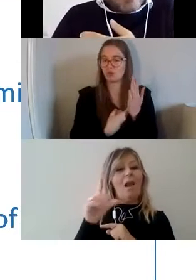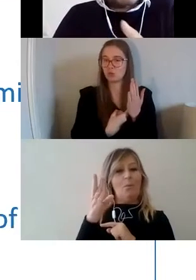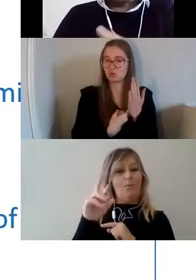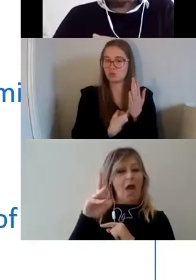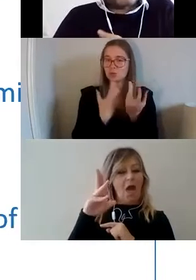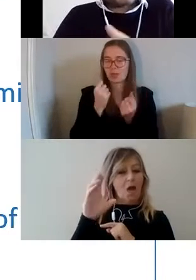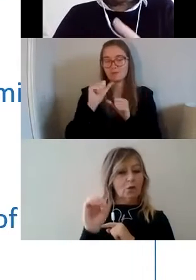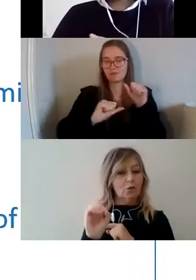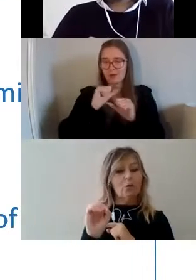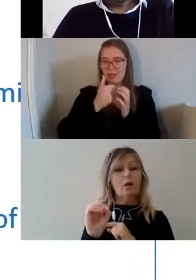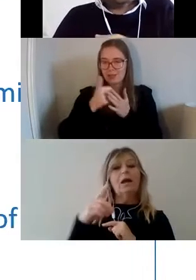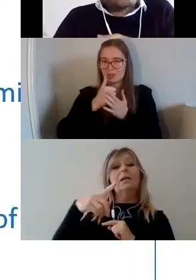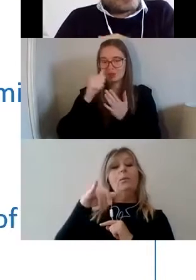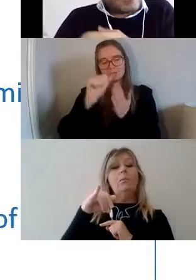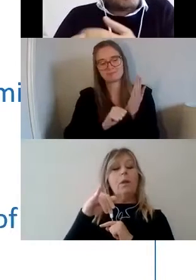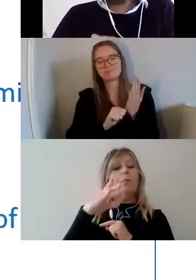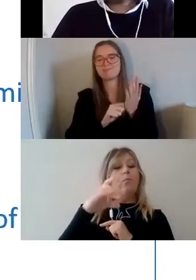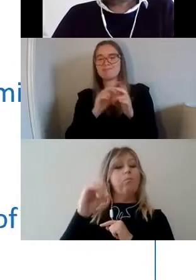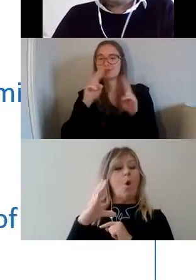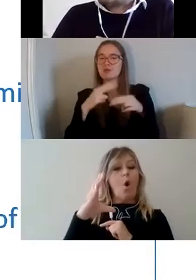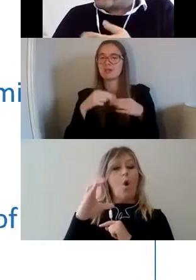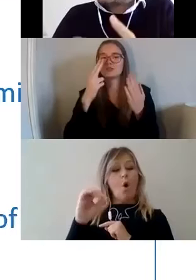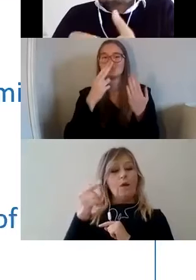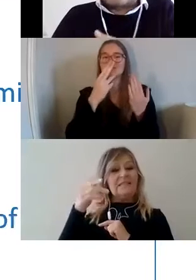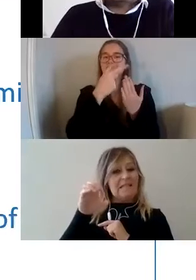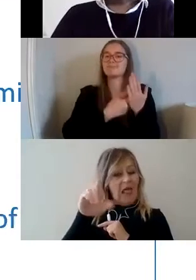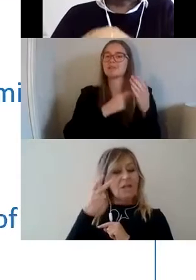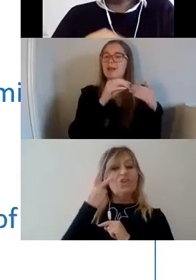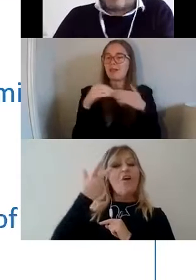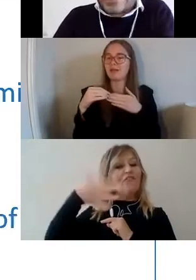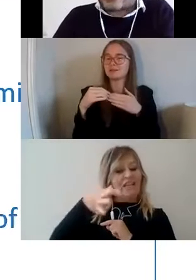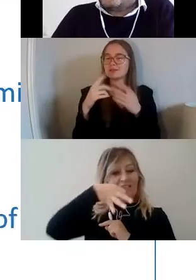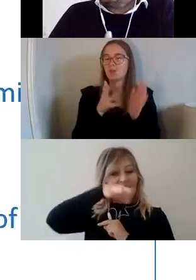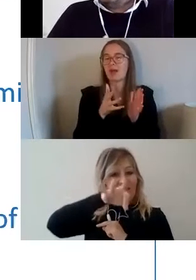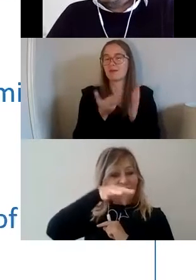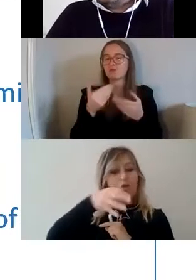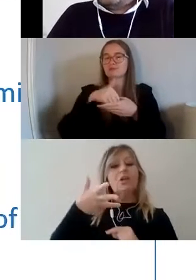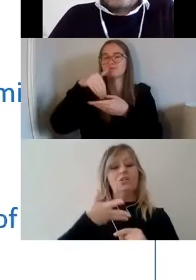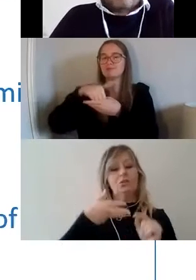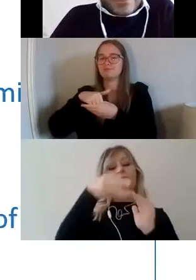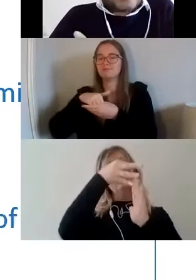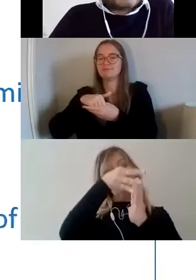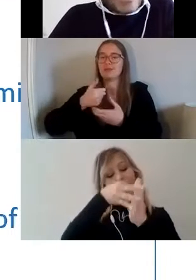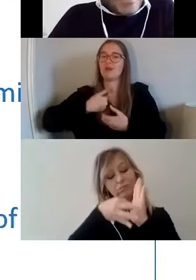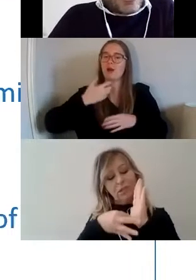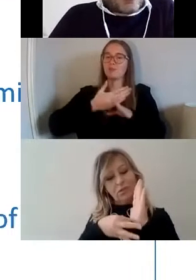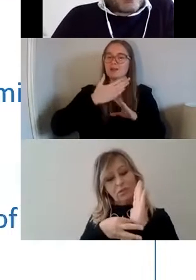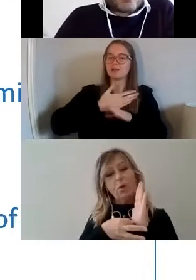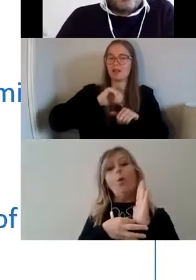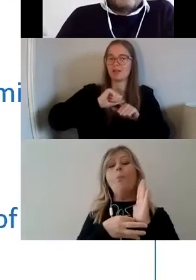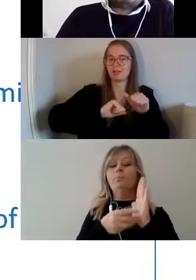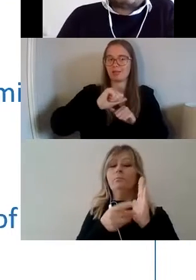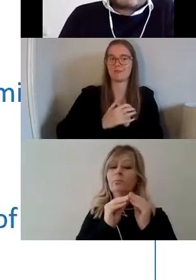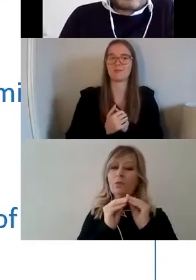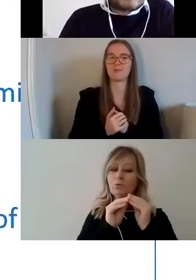are regulations, international regulations and guidelines, but there's still need to implement in practical actions.